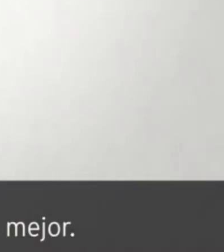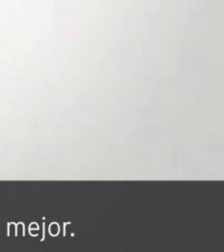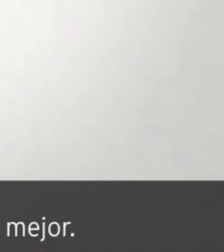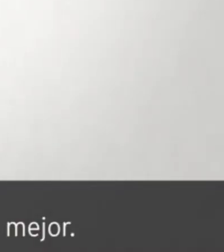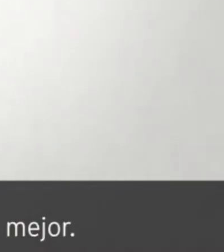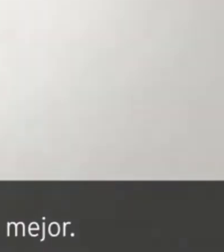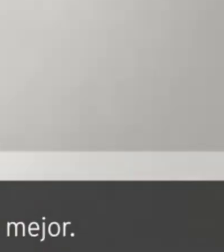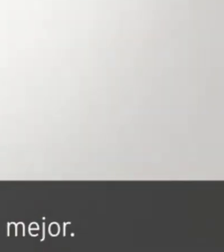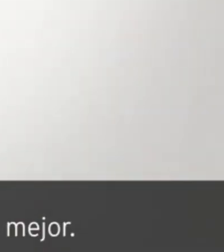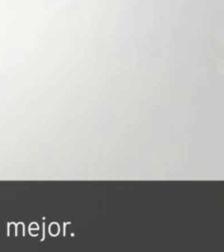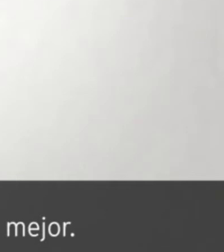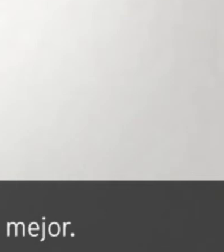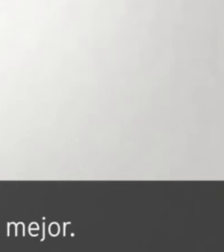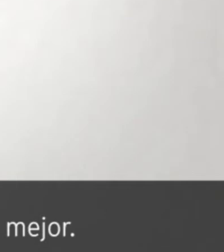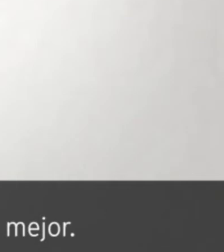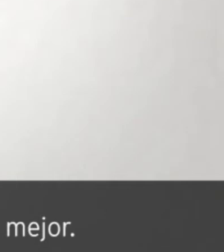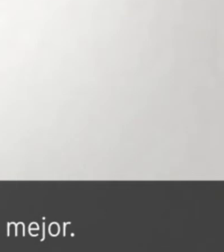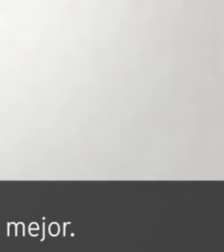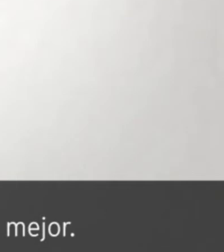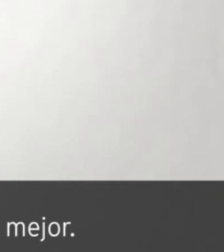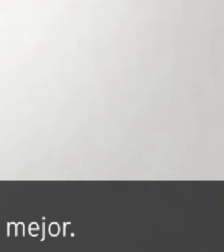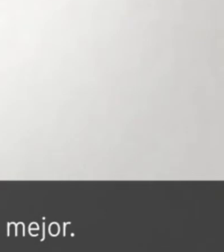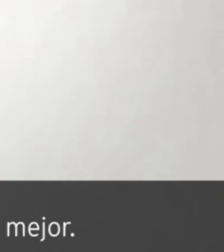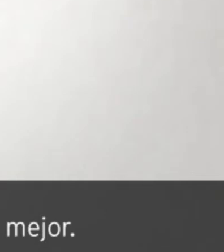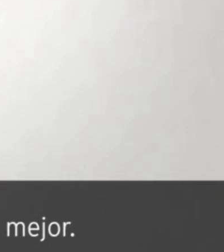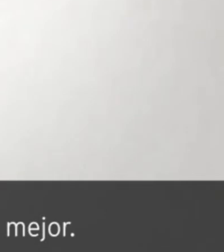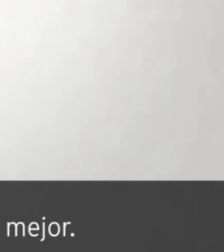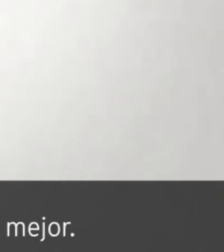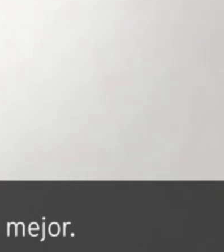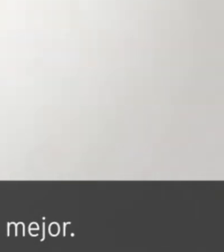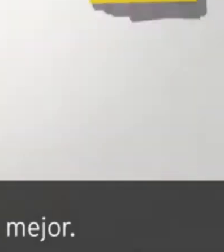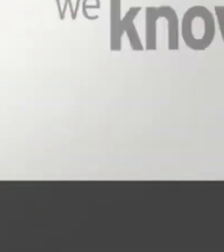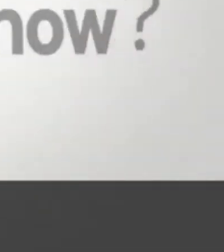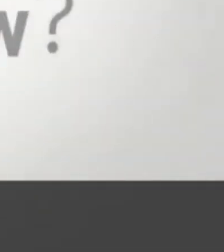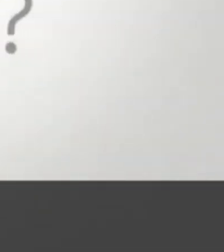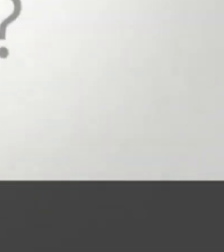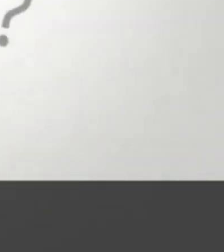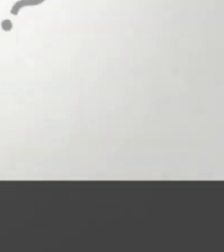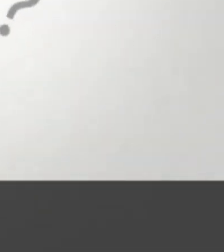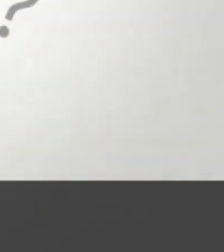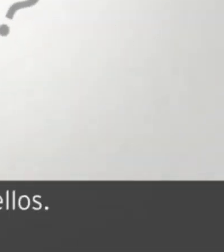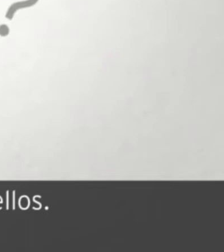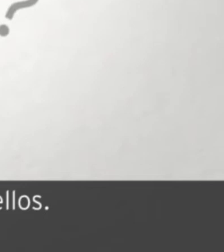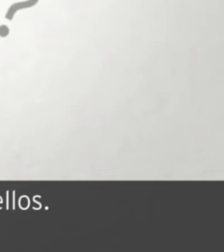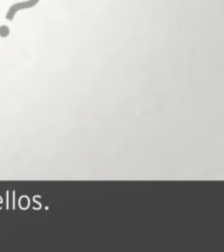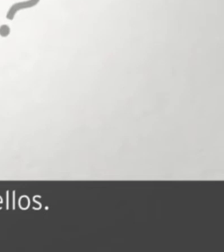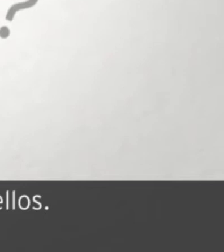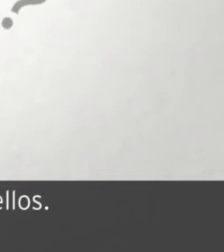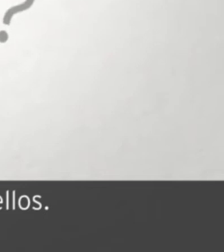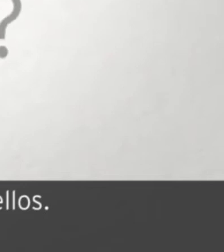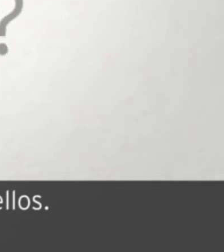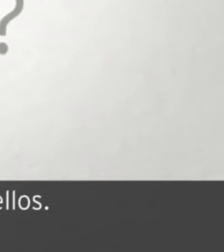to do, but also because diverse teams actually perform better. How do we know? Because